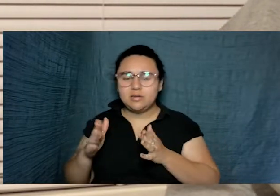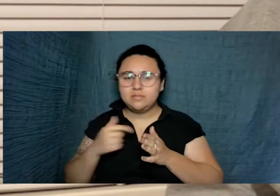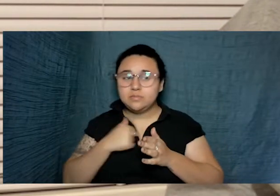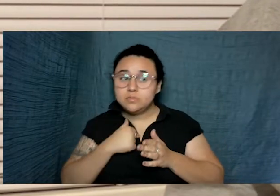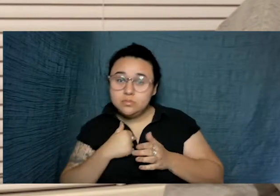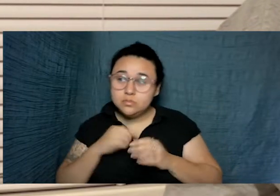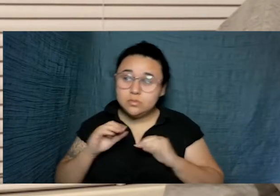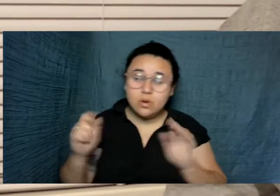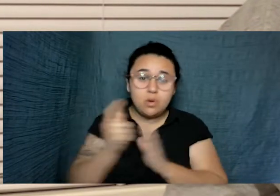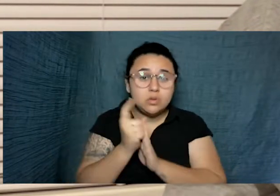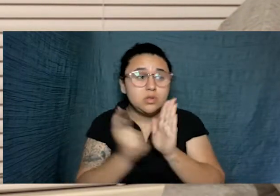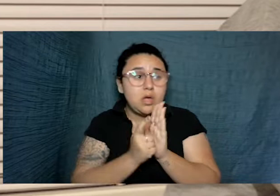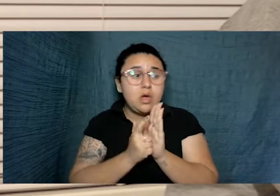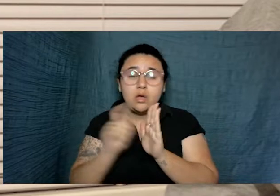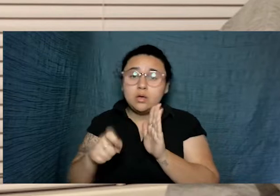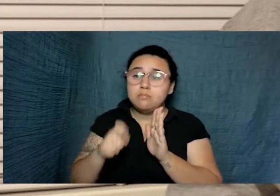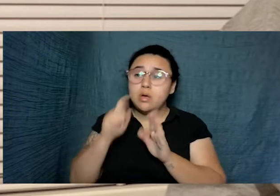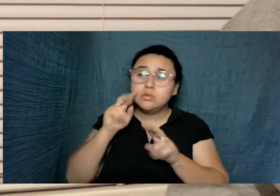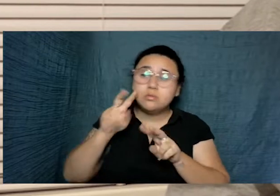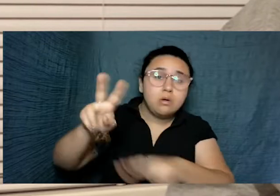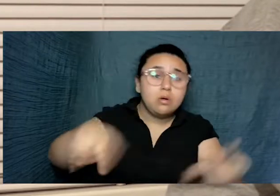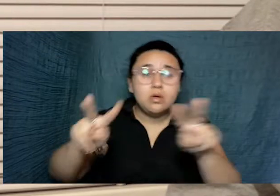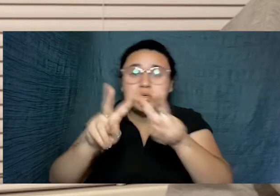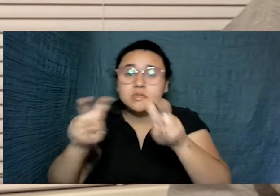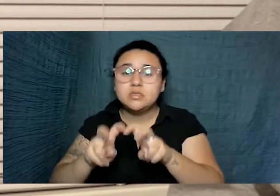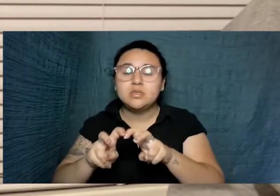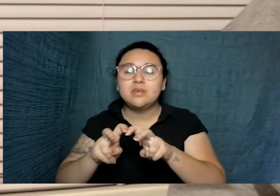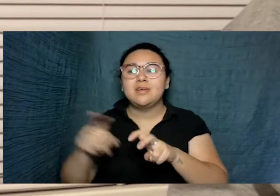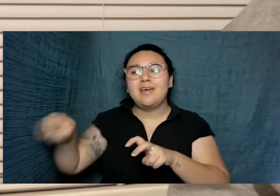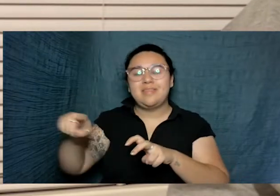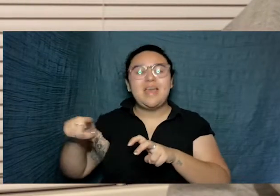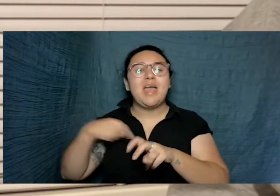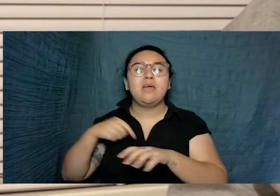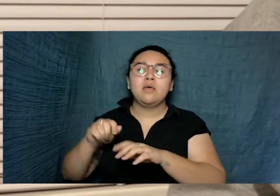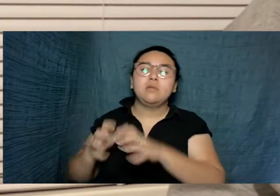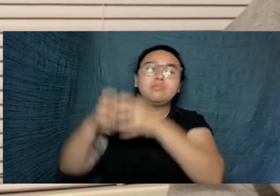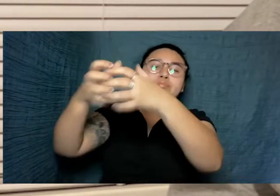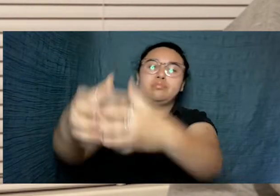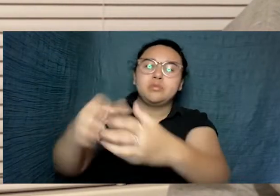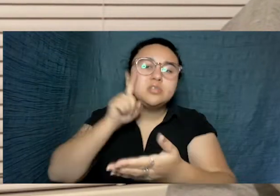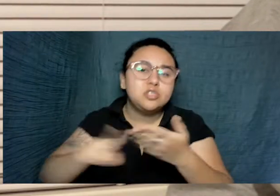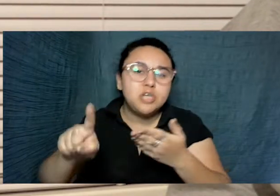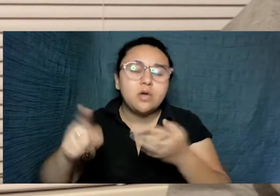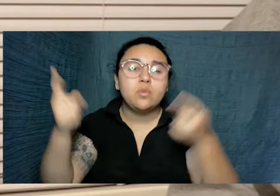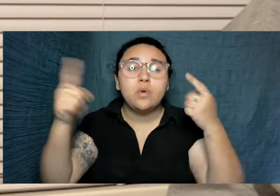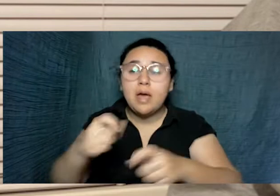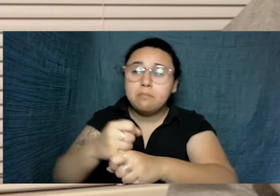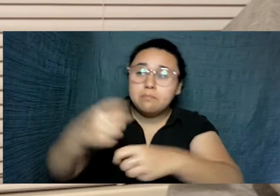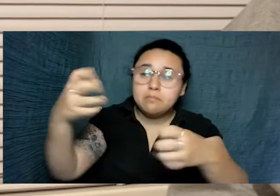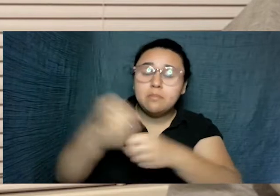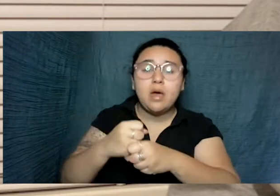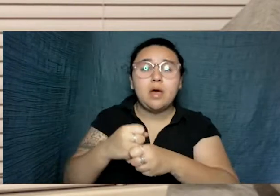by no law or procedure to attend the battle damage assessment my soldiers were going to perform. At this juncture, no